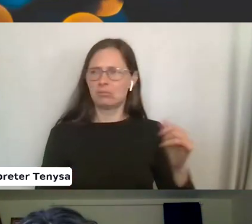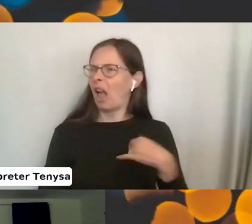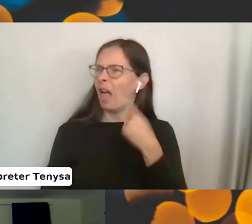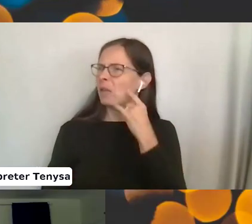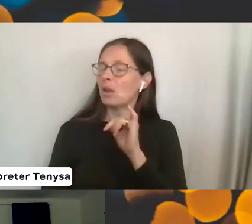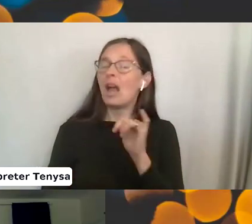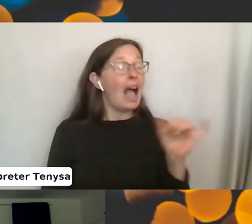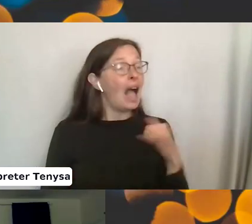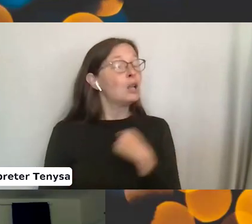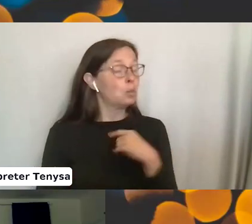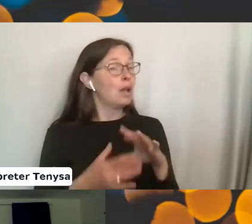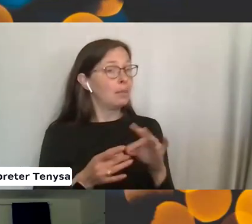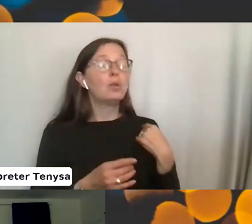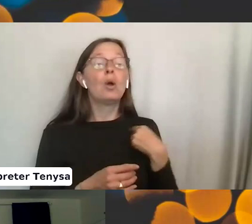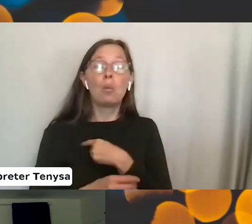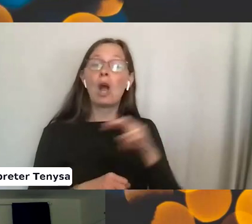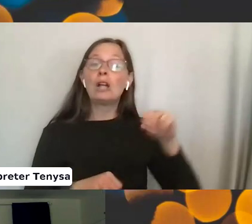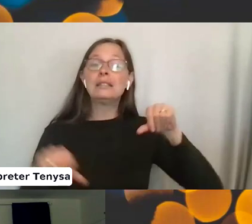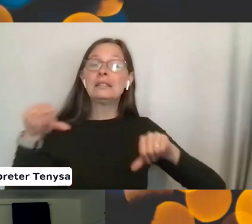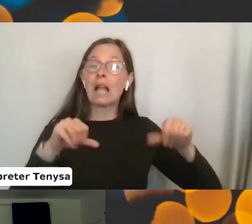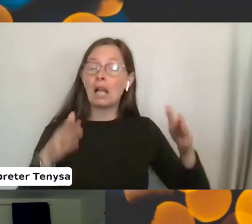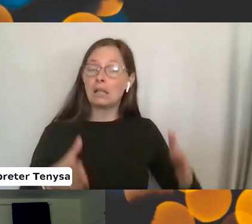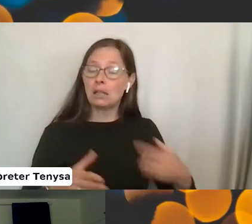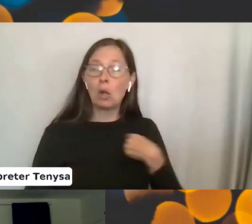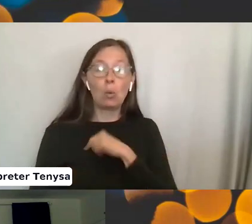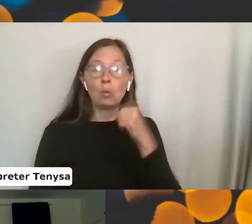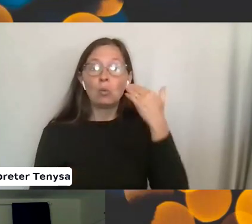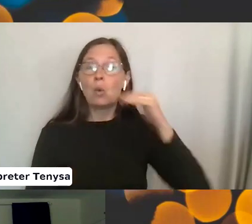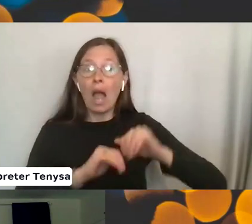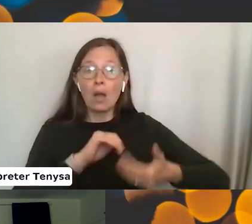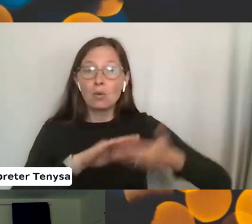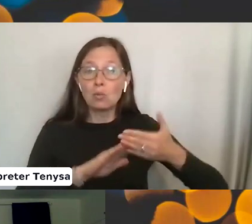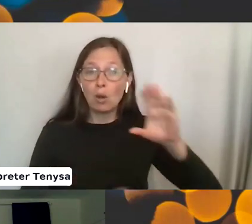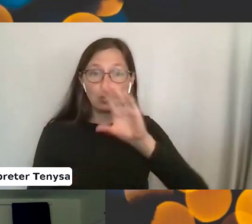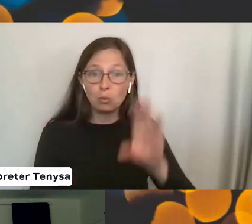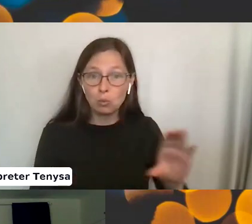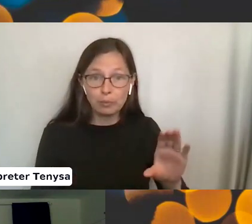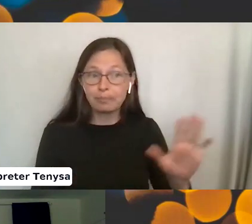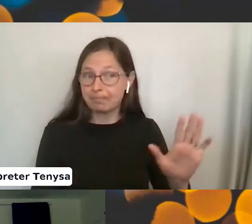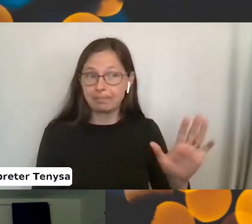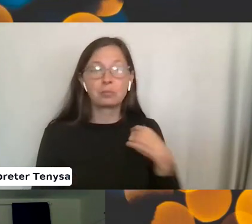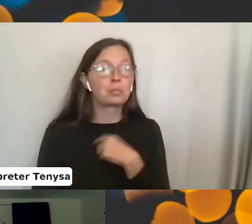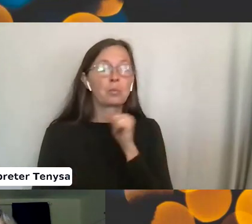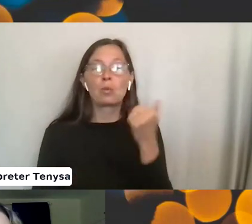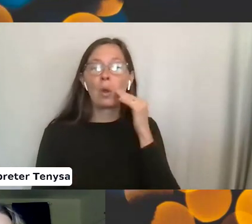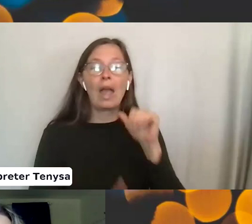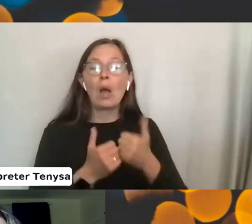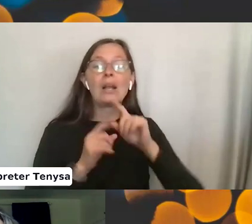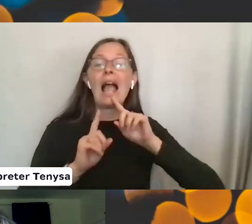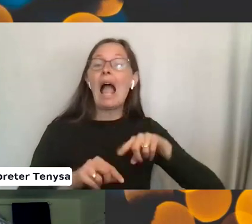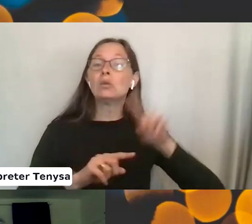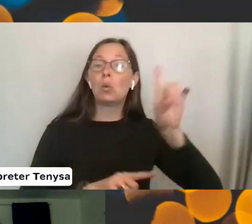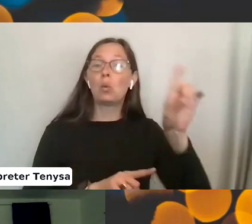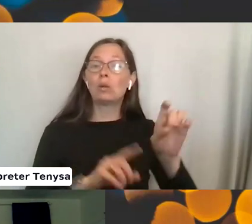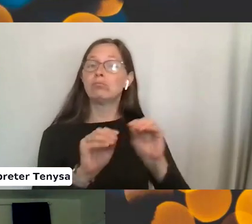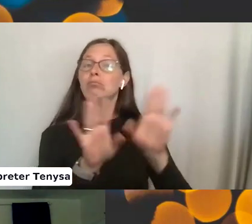started this, we are scientists. We don't know how to work Zoom. Nope. We don't know how to answer questions eloquently.